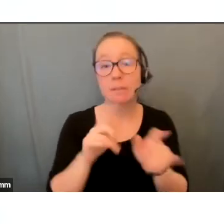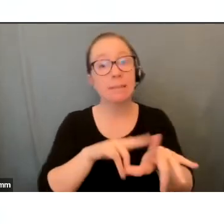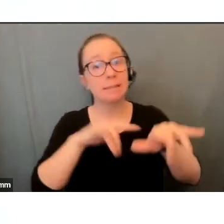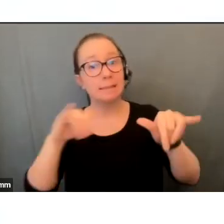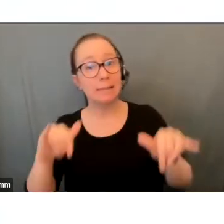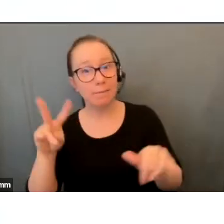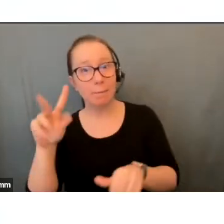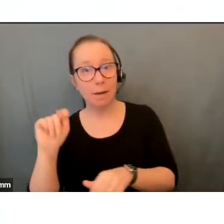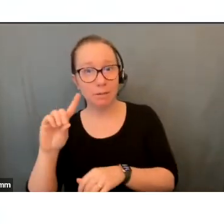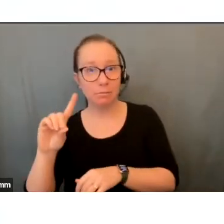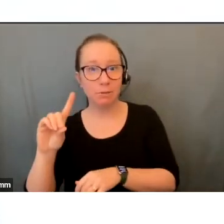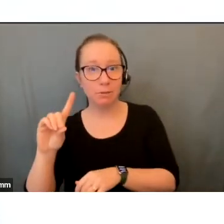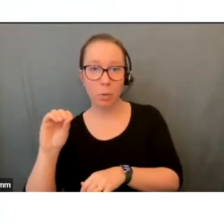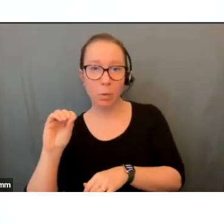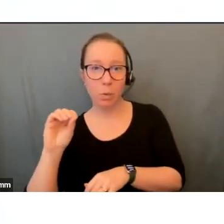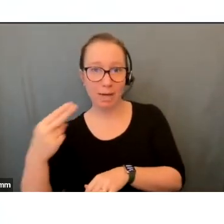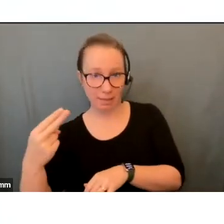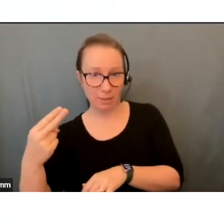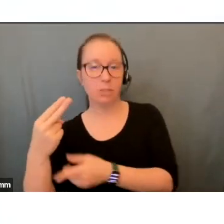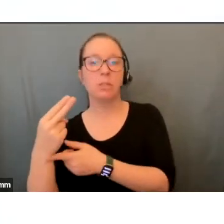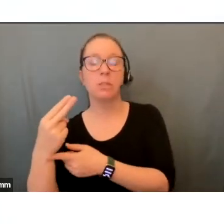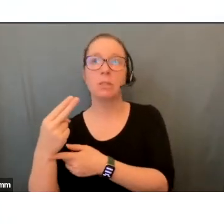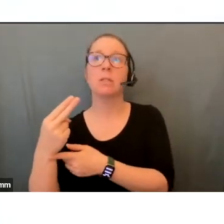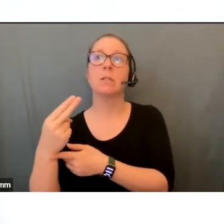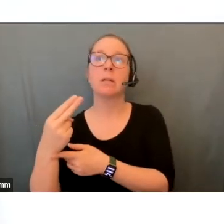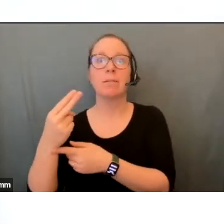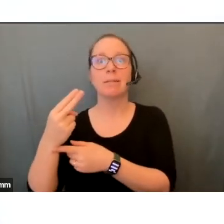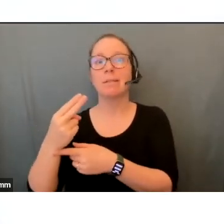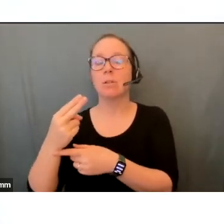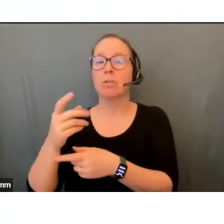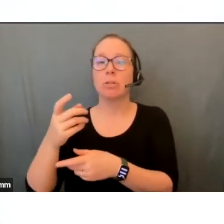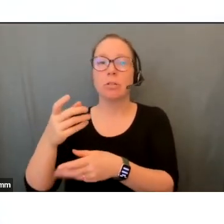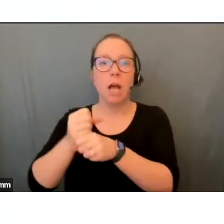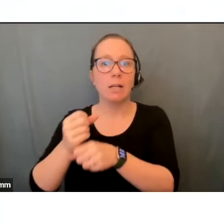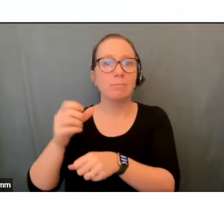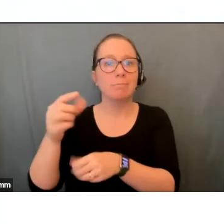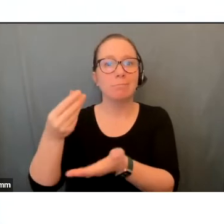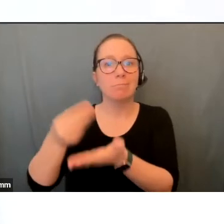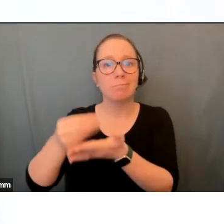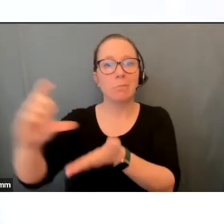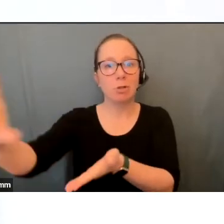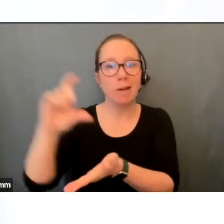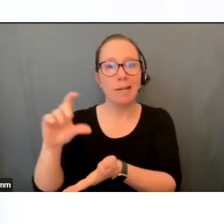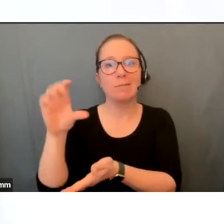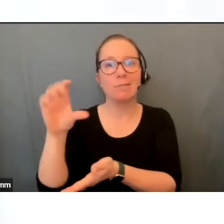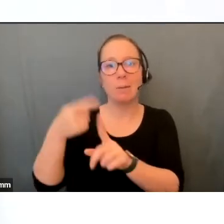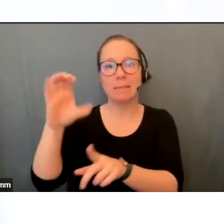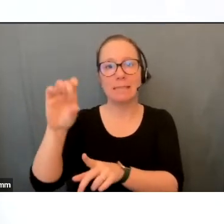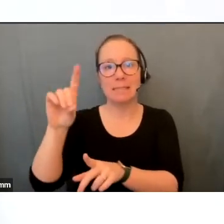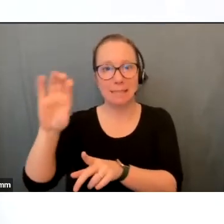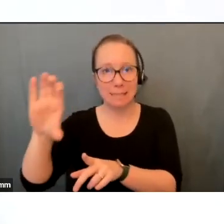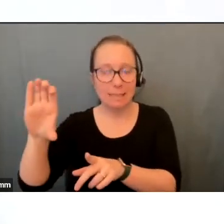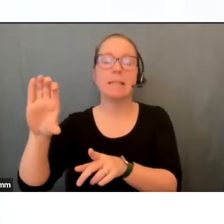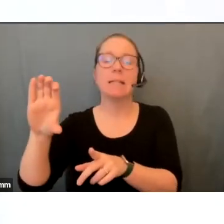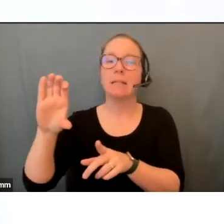Health received a large CDC grant to recenter that work and work with Accountable Communities for